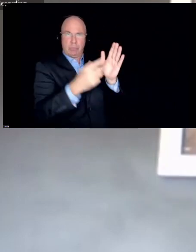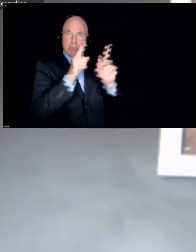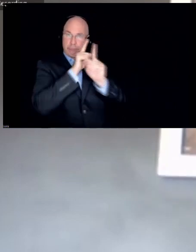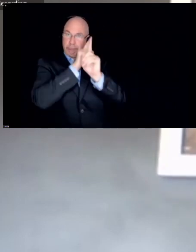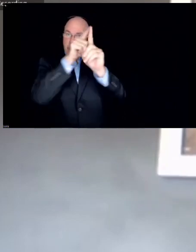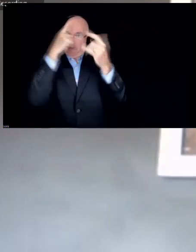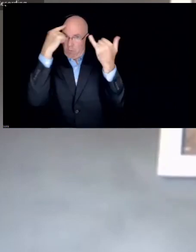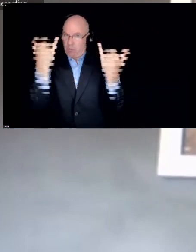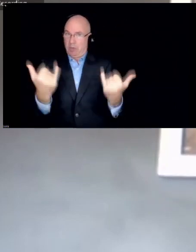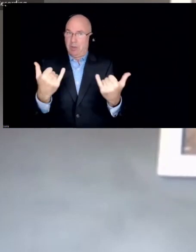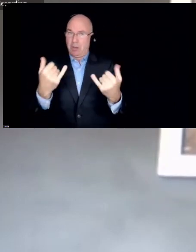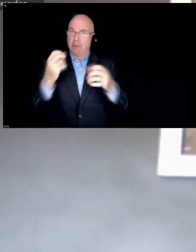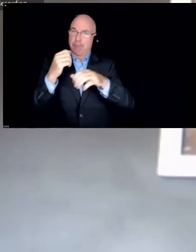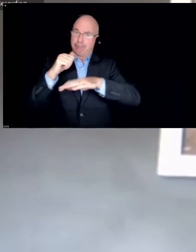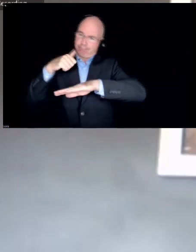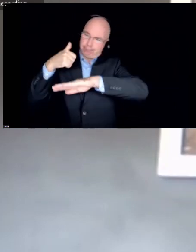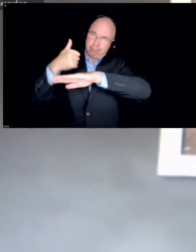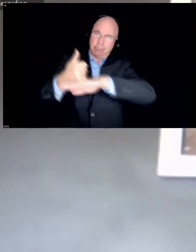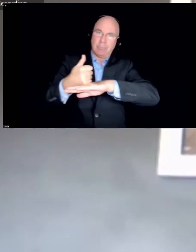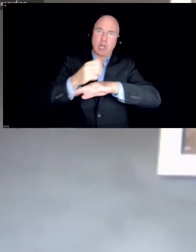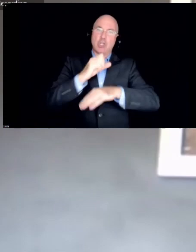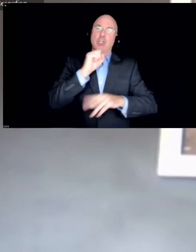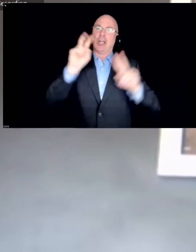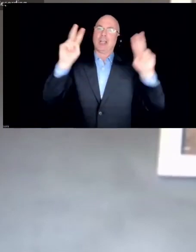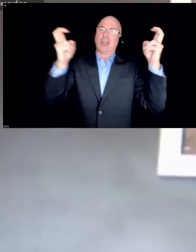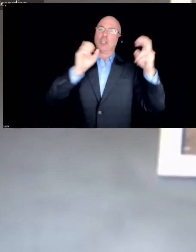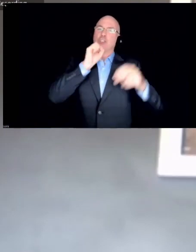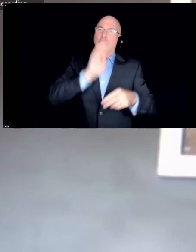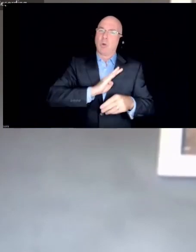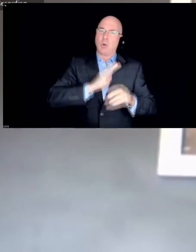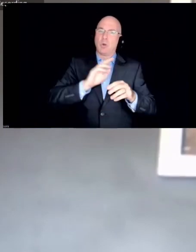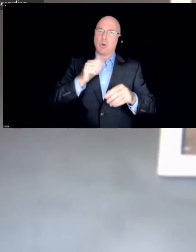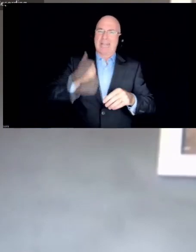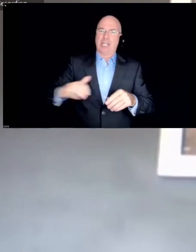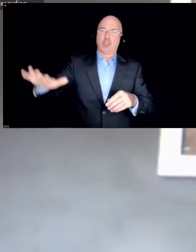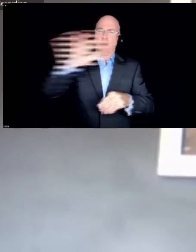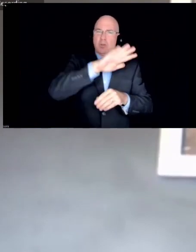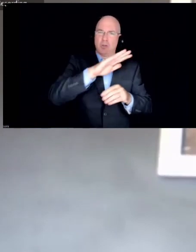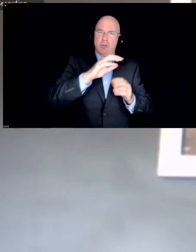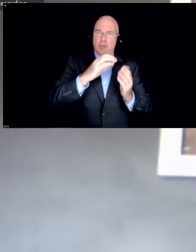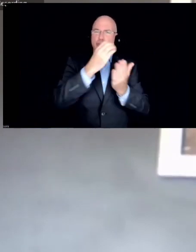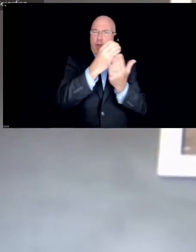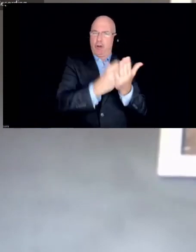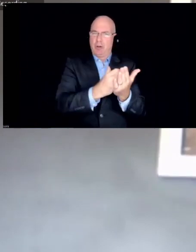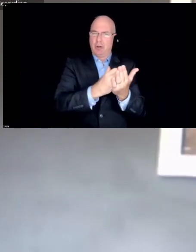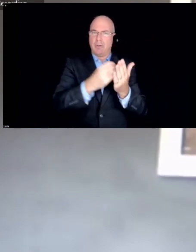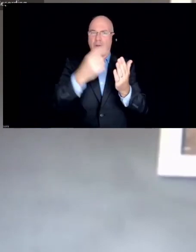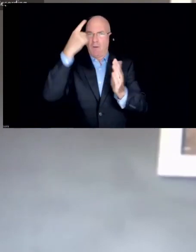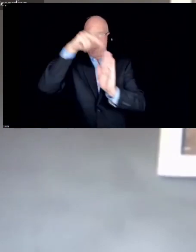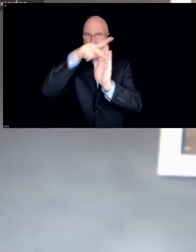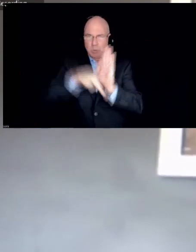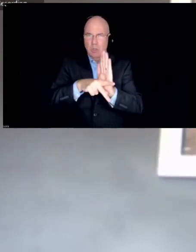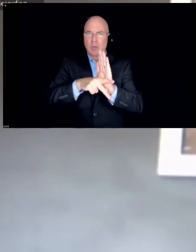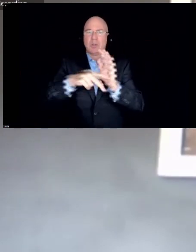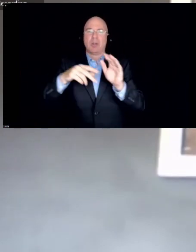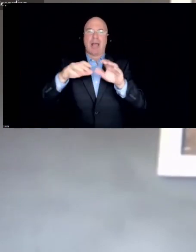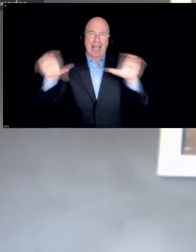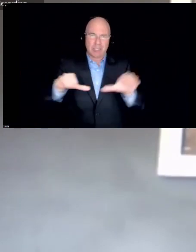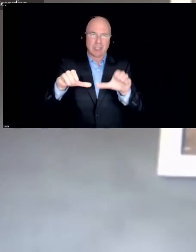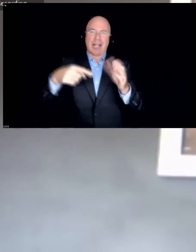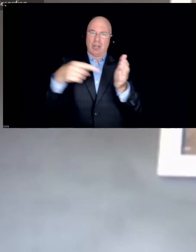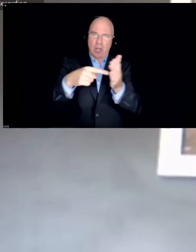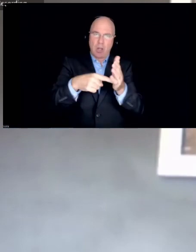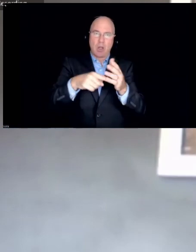is the co-creation of a Scarborough national charter, principles, actions, and accountabilities to address